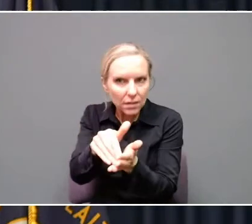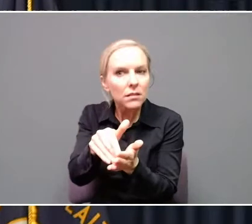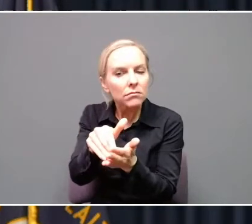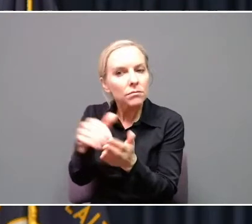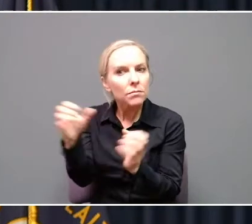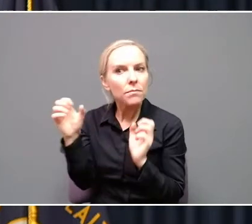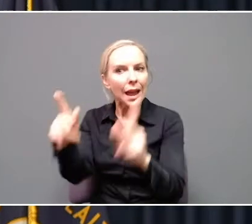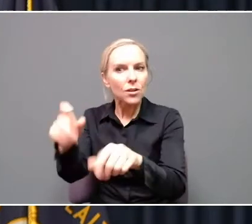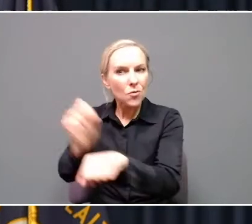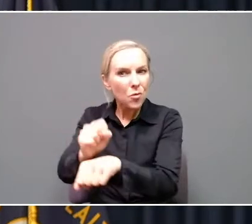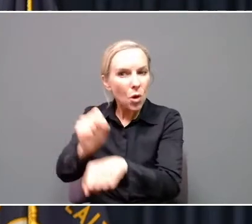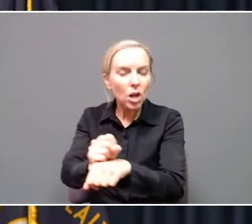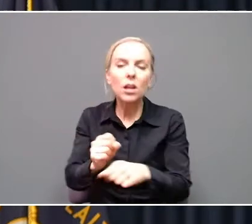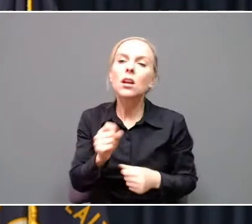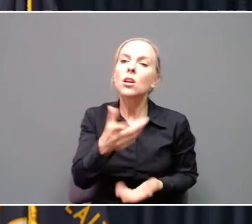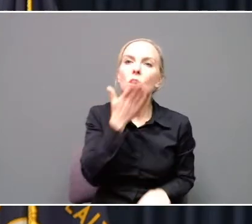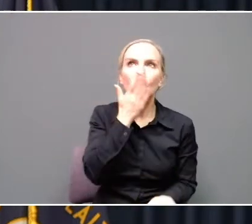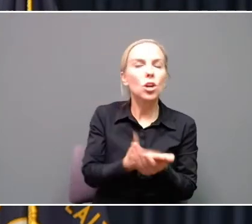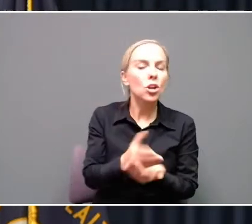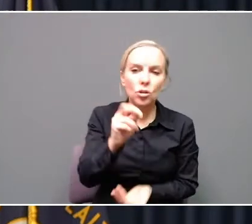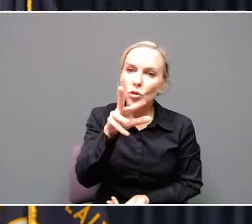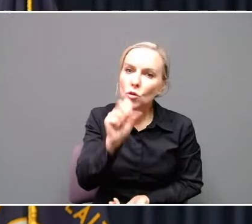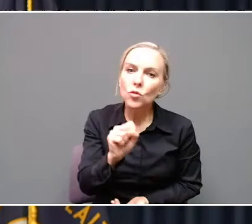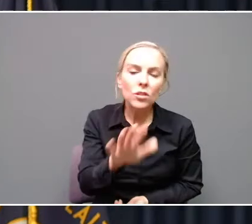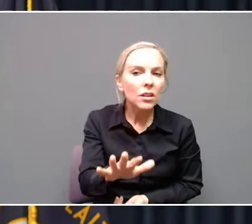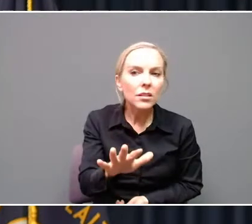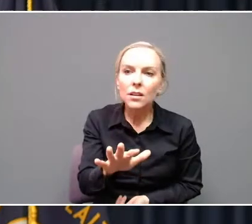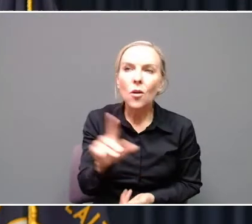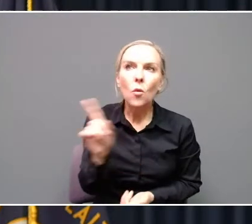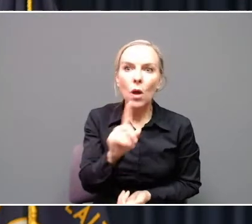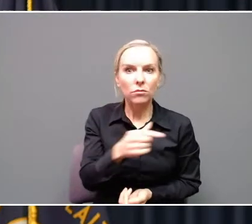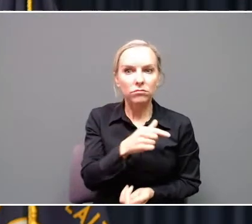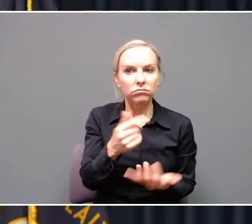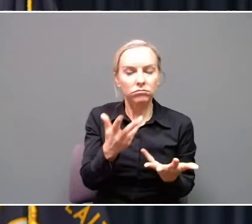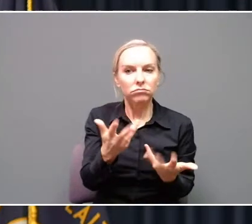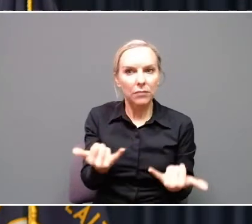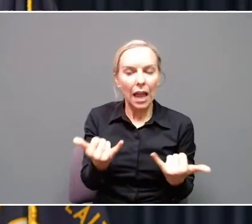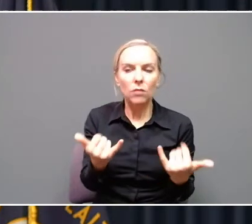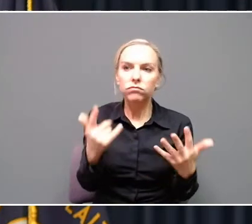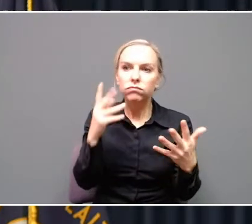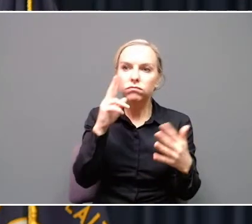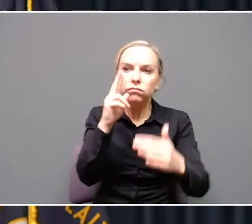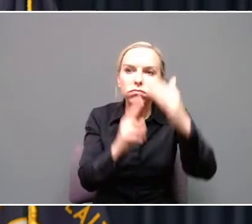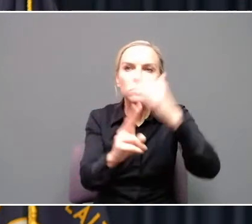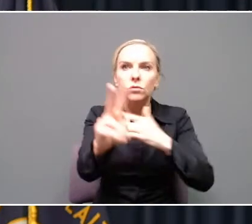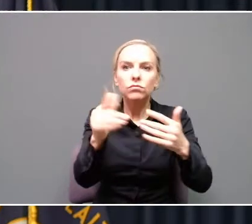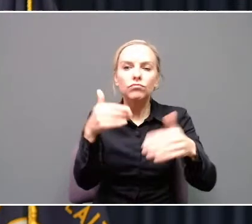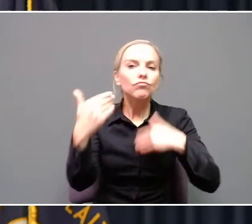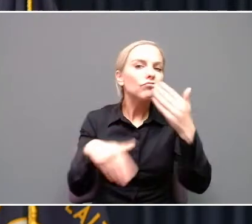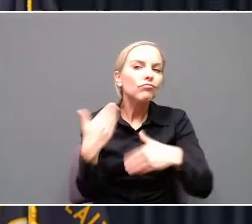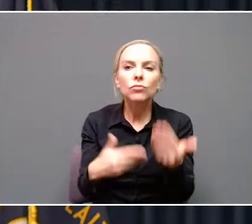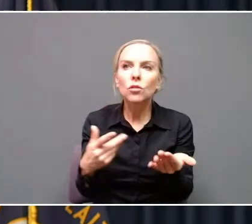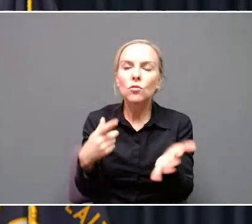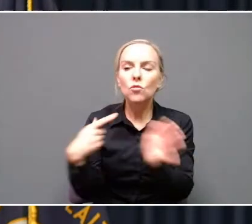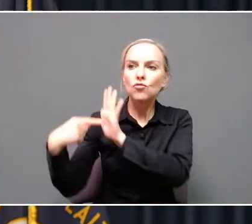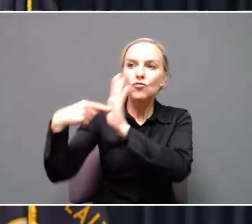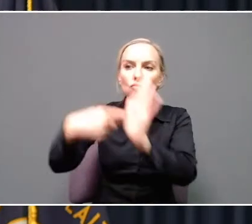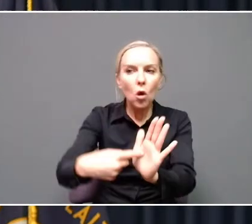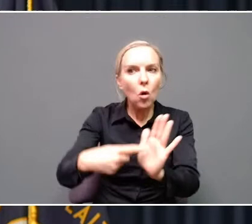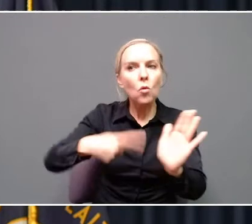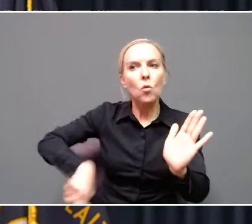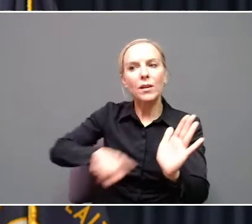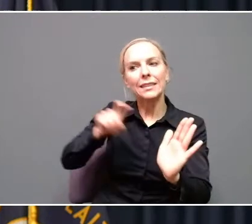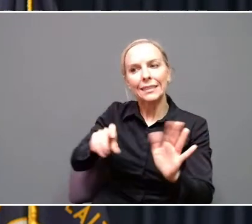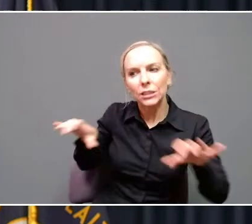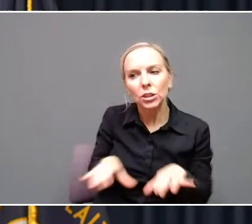good news. It's good news in where we're going. And it also shows what we need to do to get more